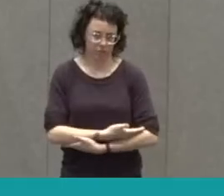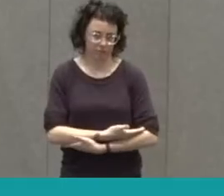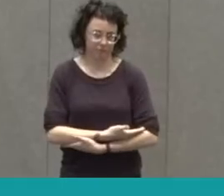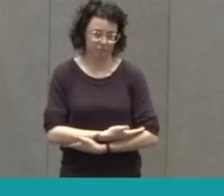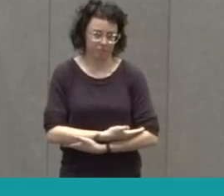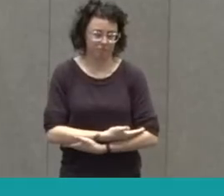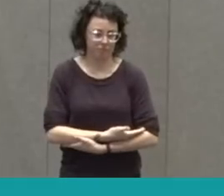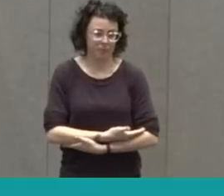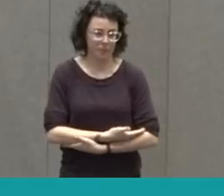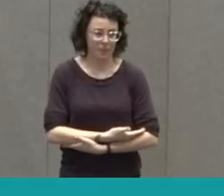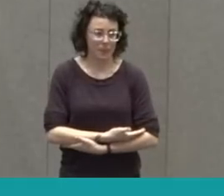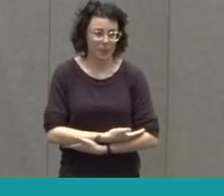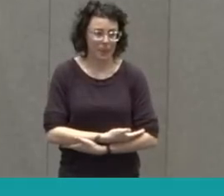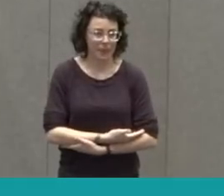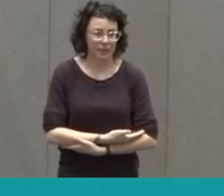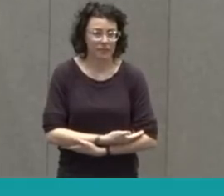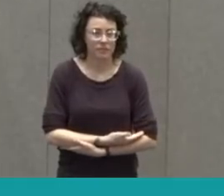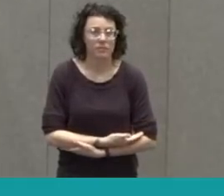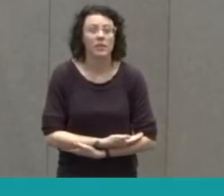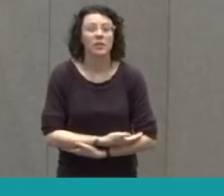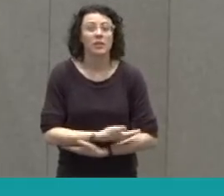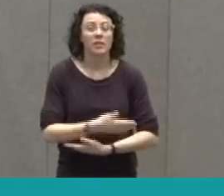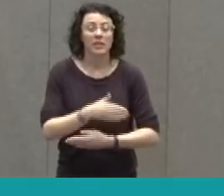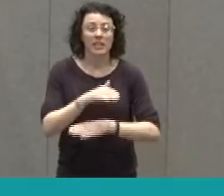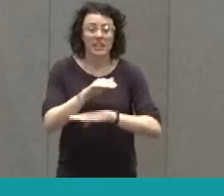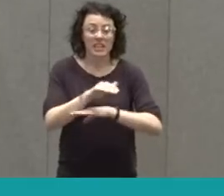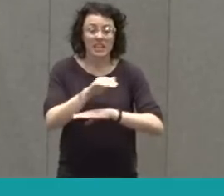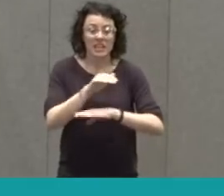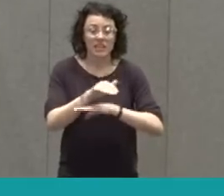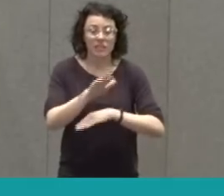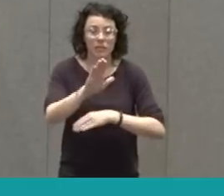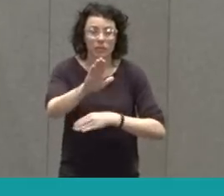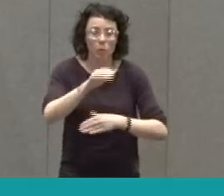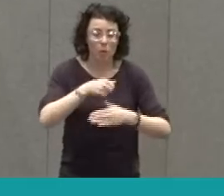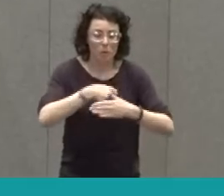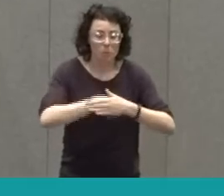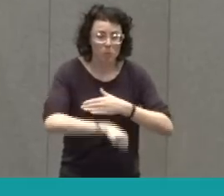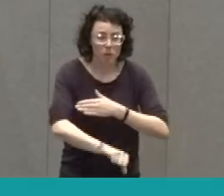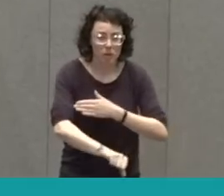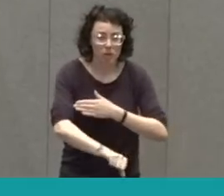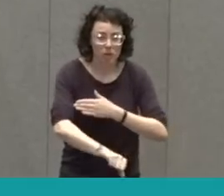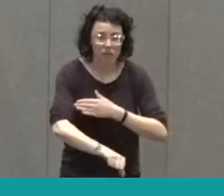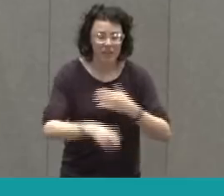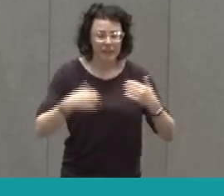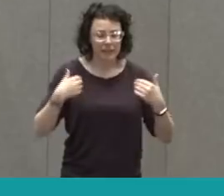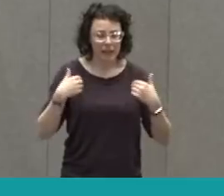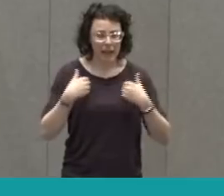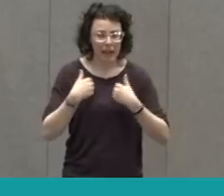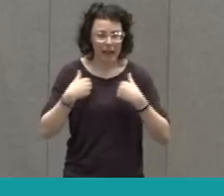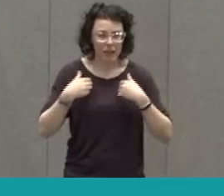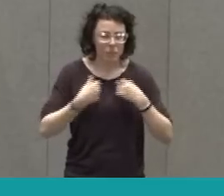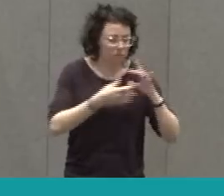On the eve of your birth, word of your coming passed from animal to animal.